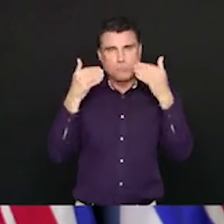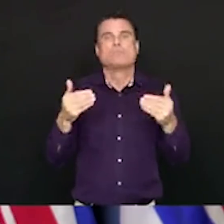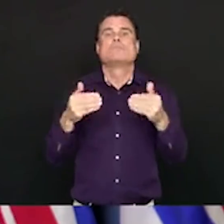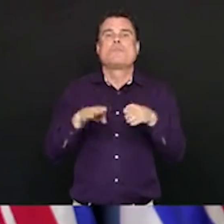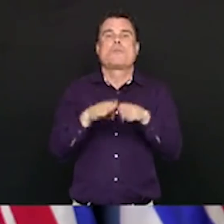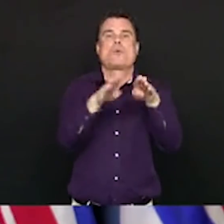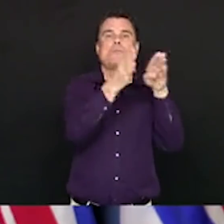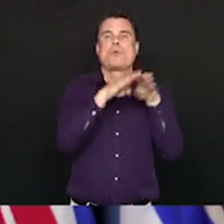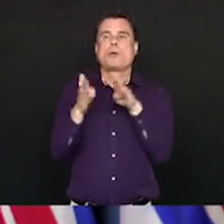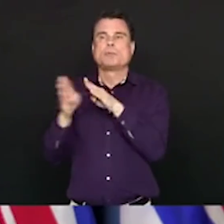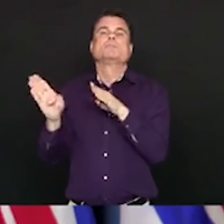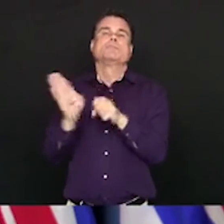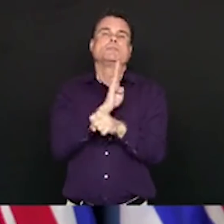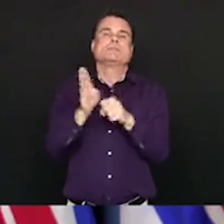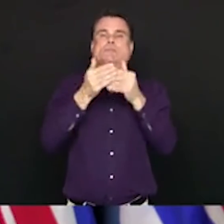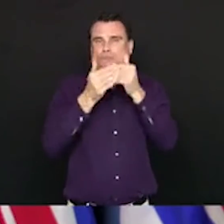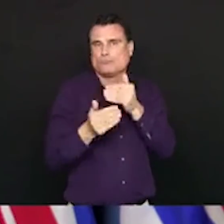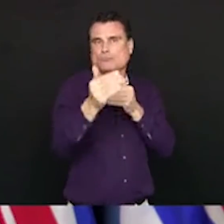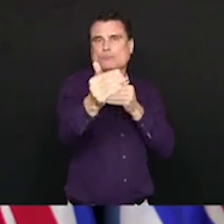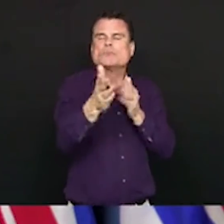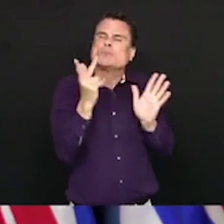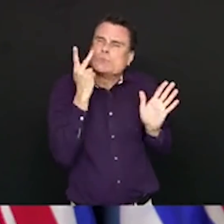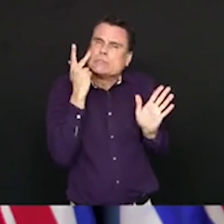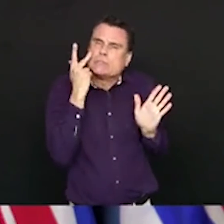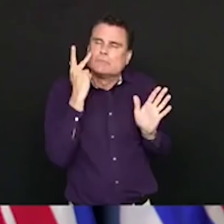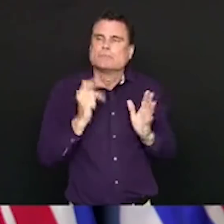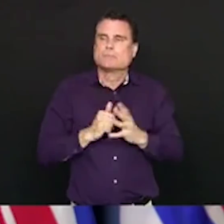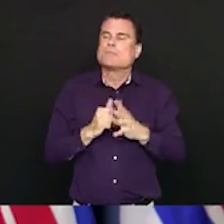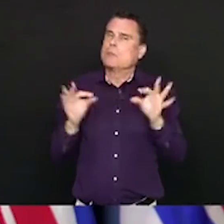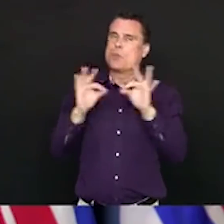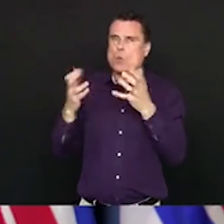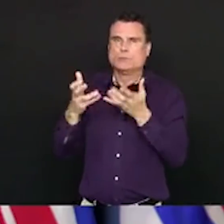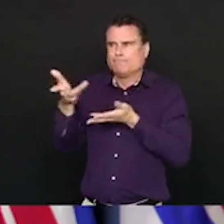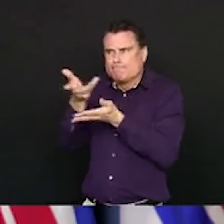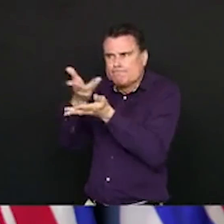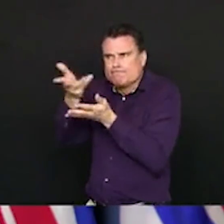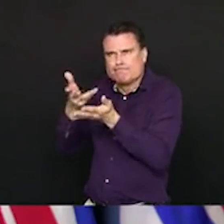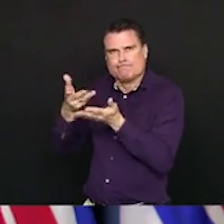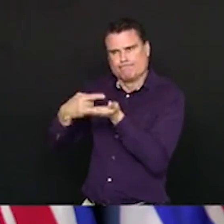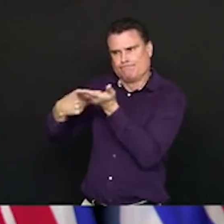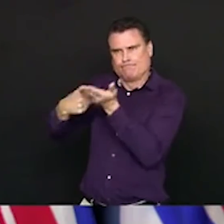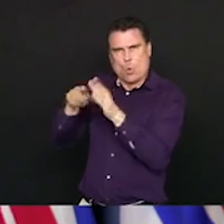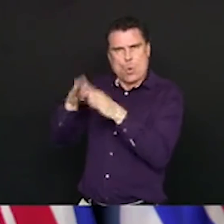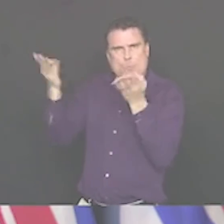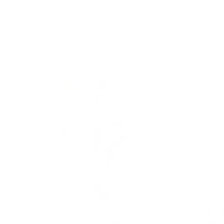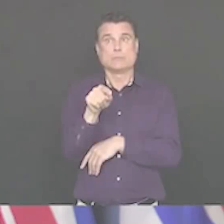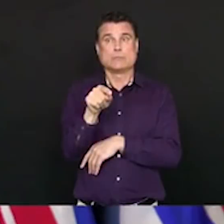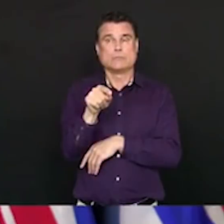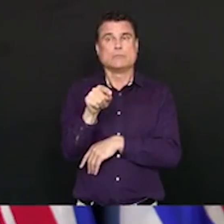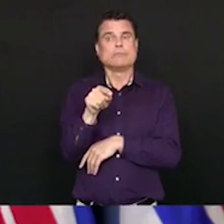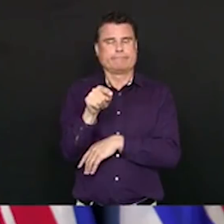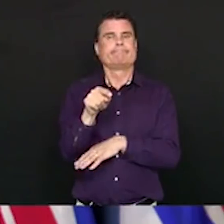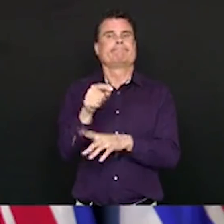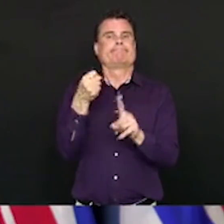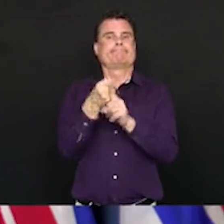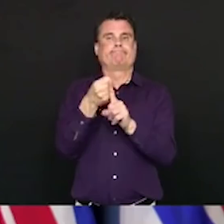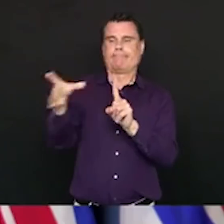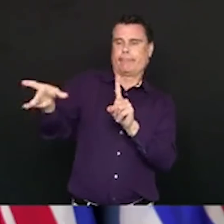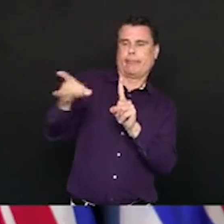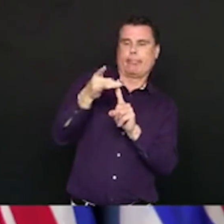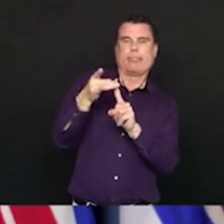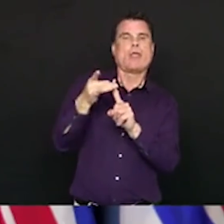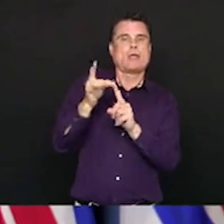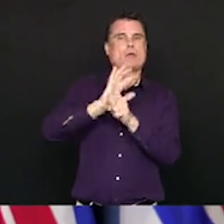between the players, labor, industry, communities, are as robust as they can be. When you see the modeling